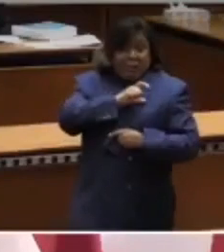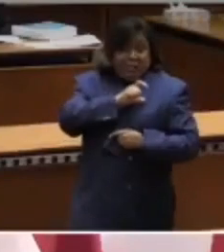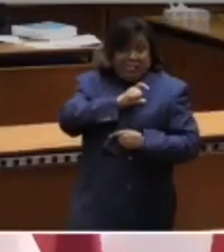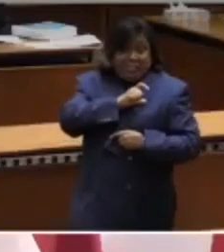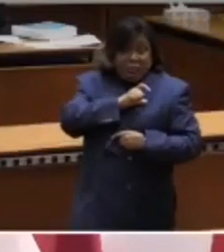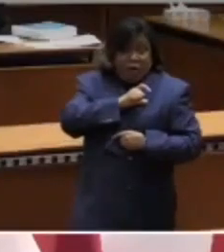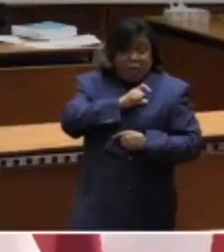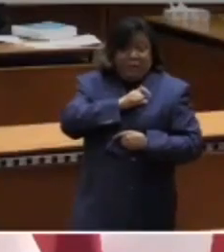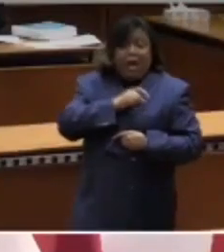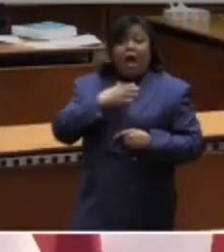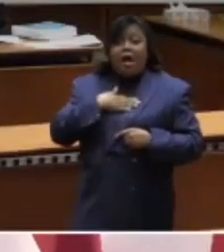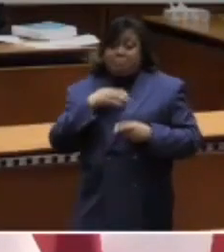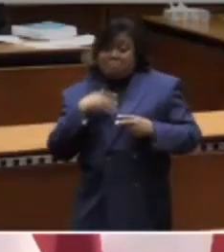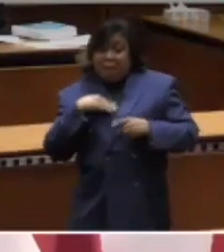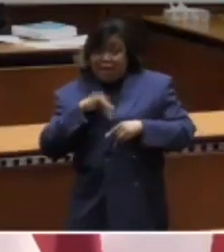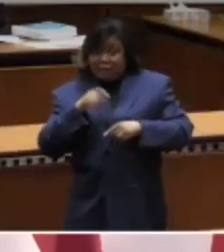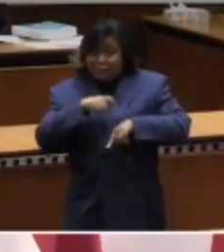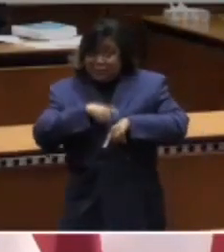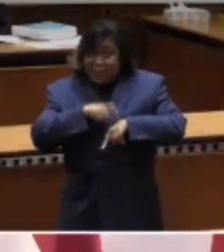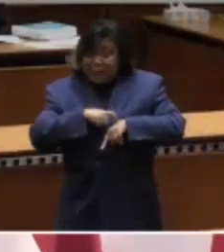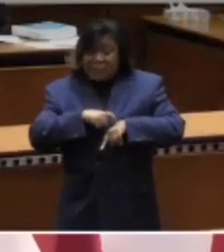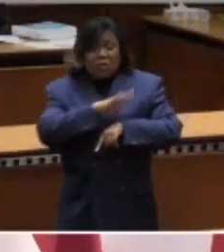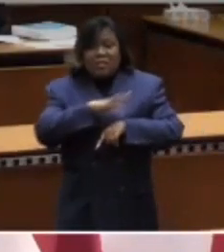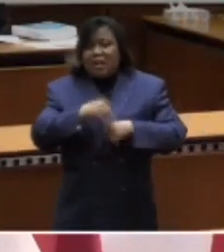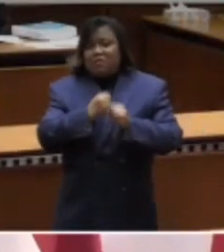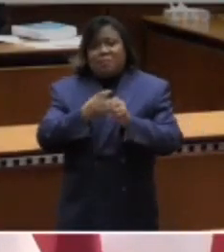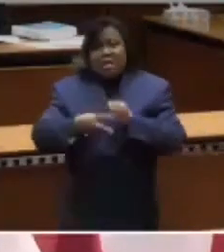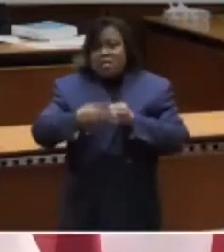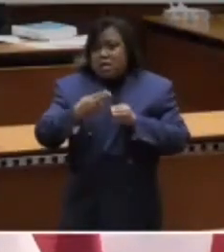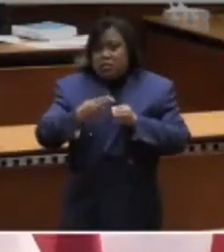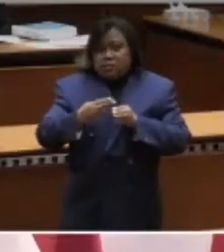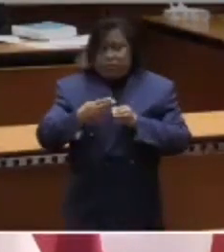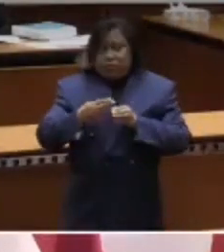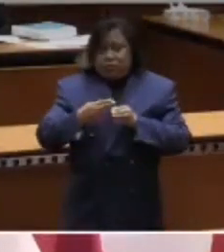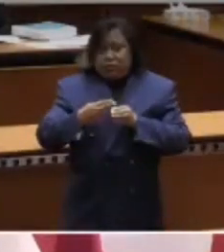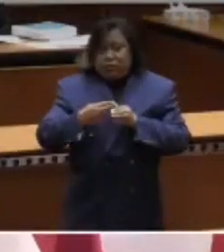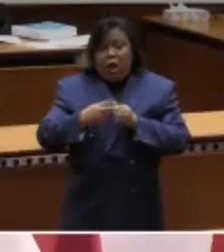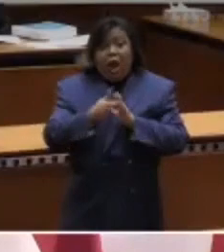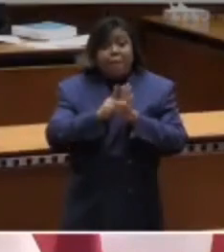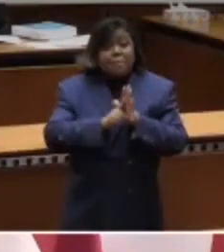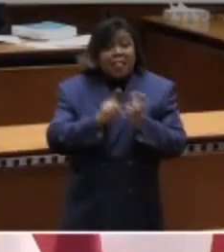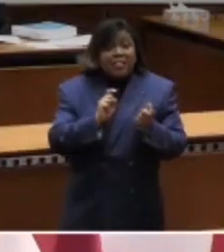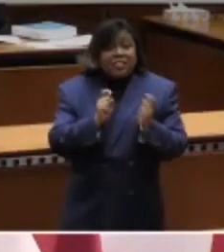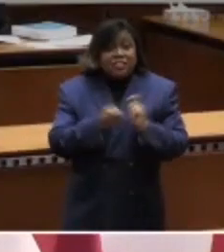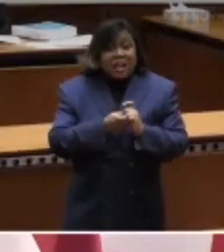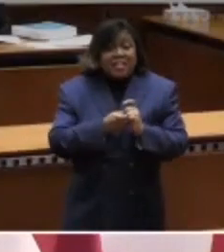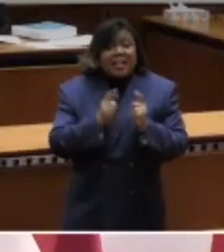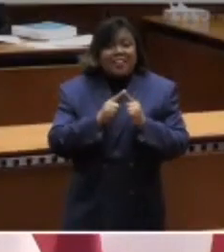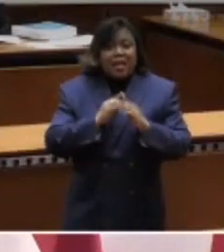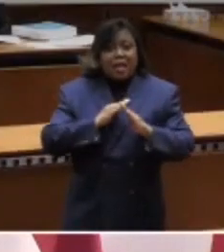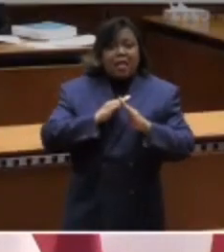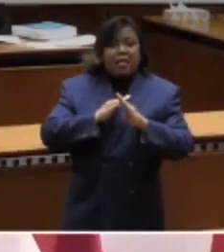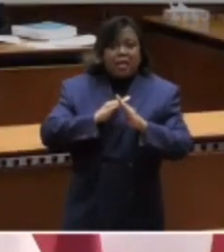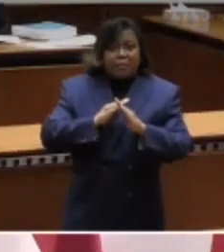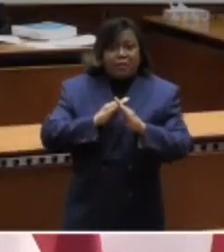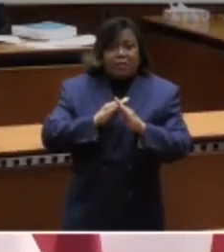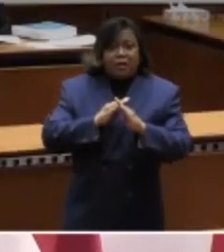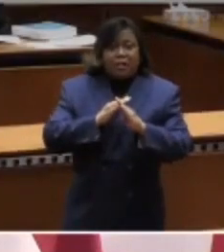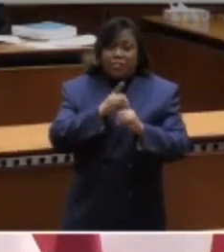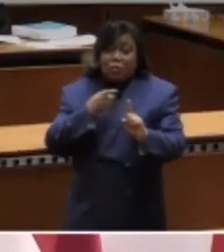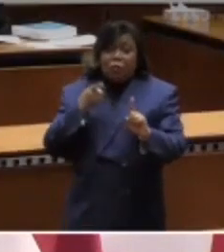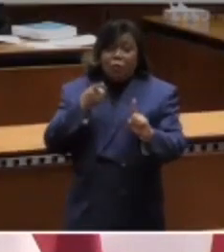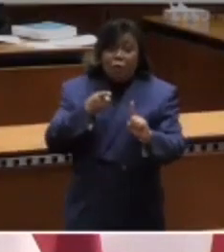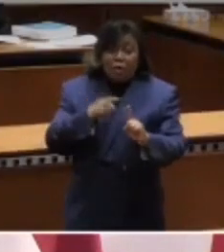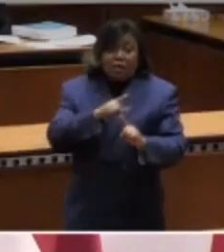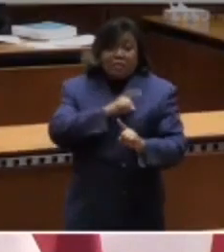department, on my watch, we will never make cuts or policy changes that inhibit the core mission